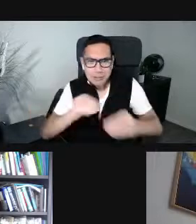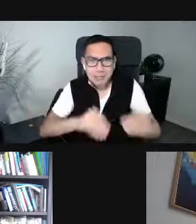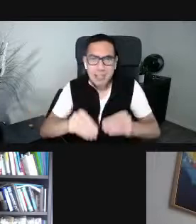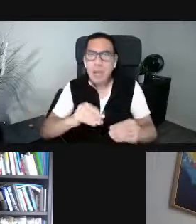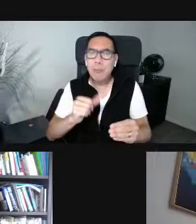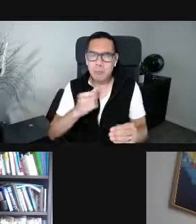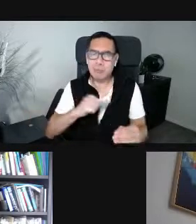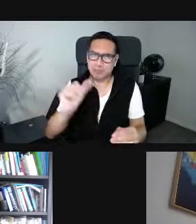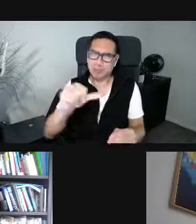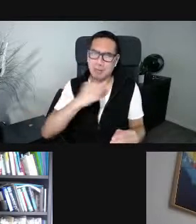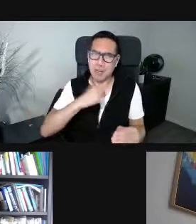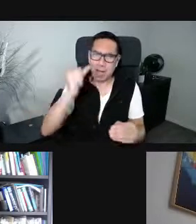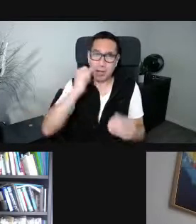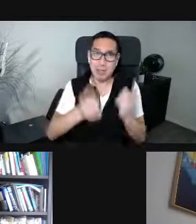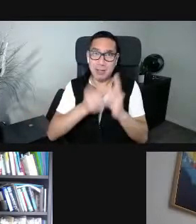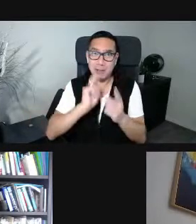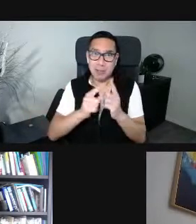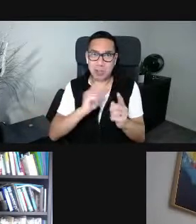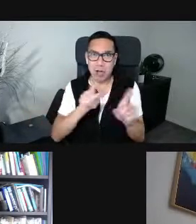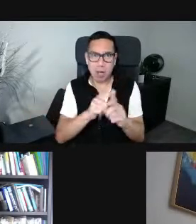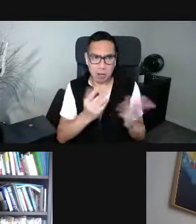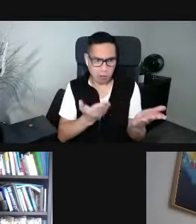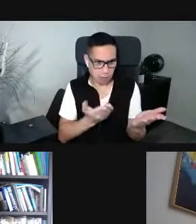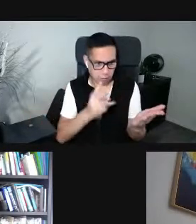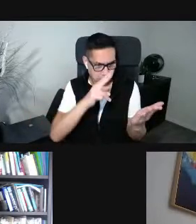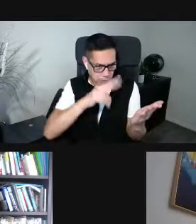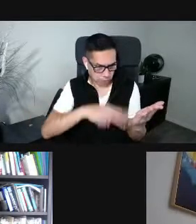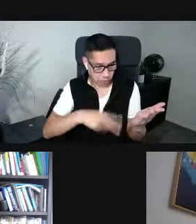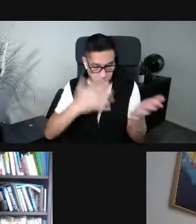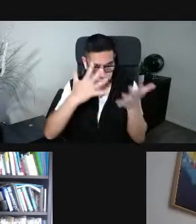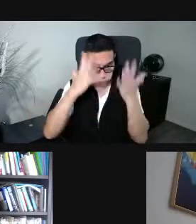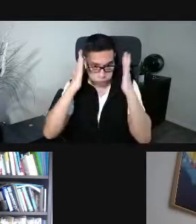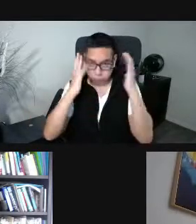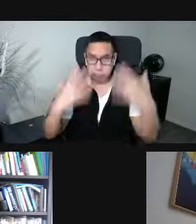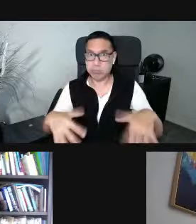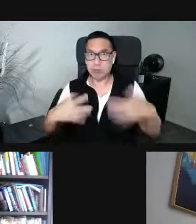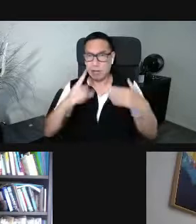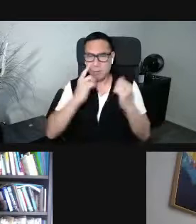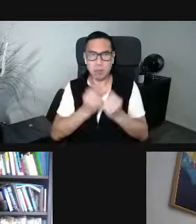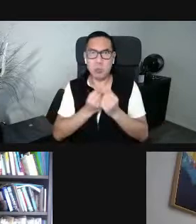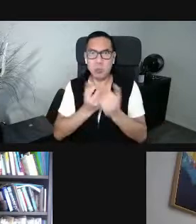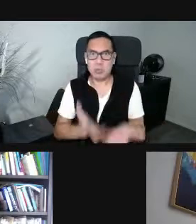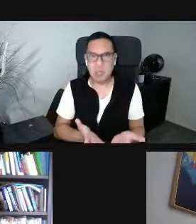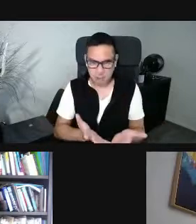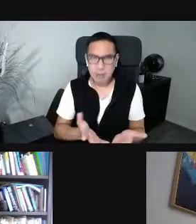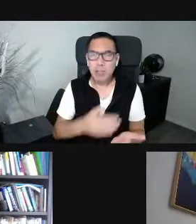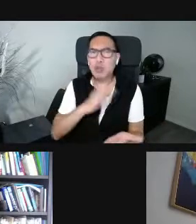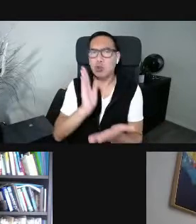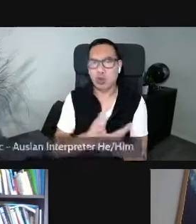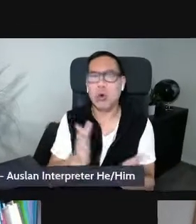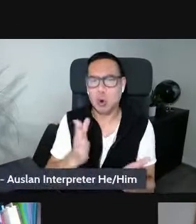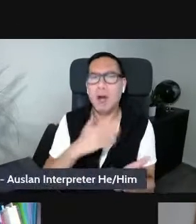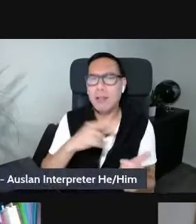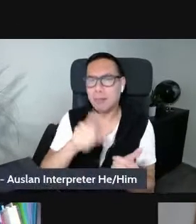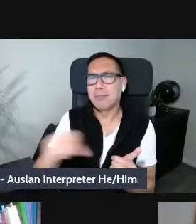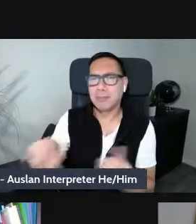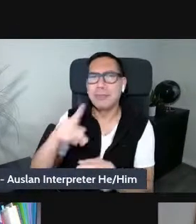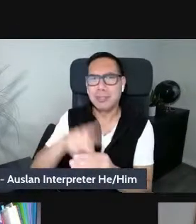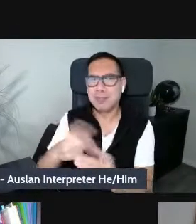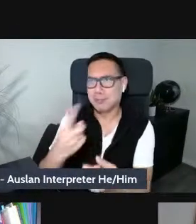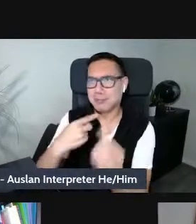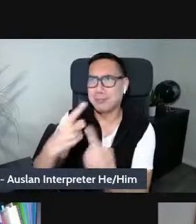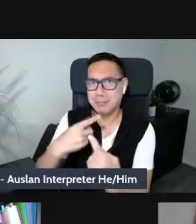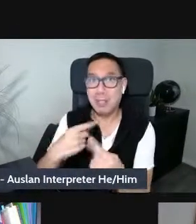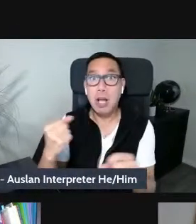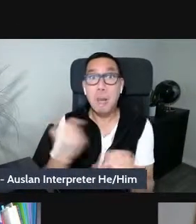that's absolutely true. And I learn that from my participants all the time. That making it simple